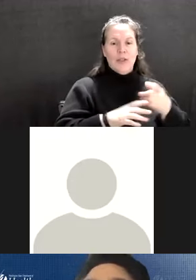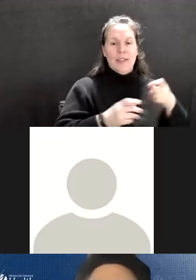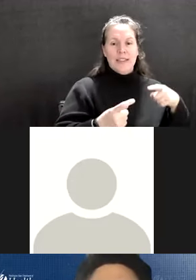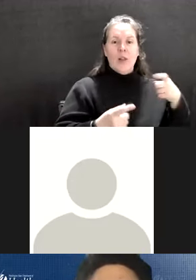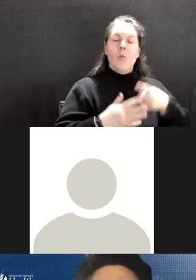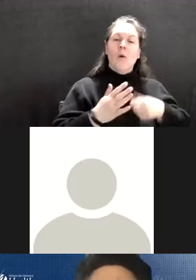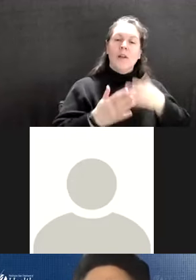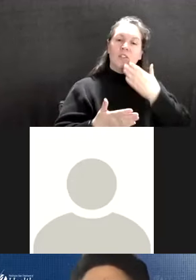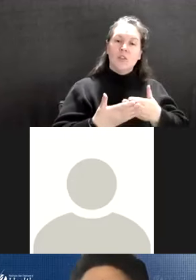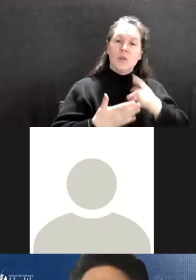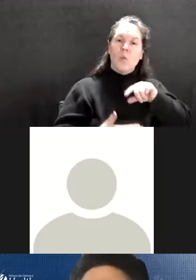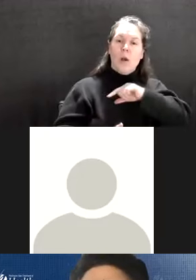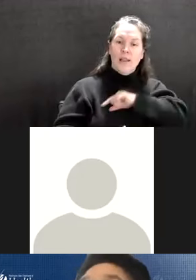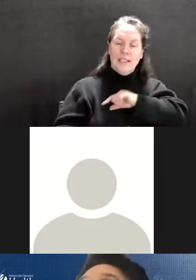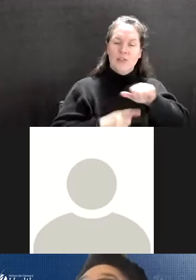quality training.